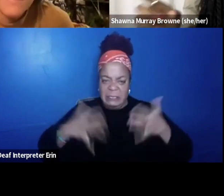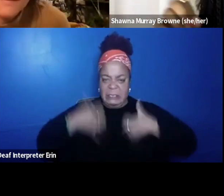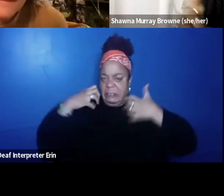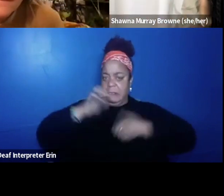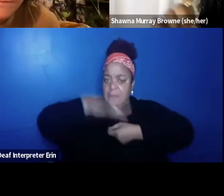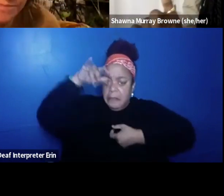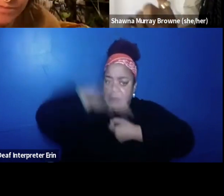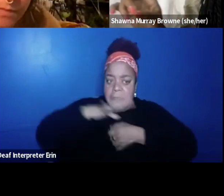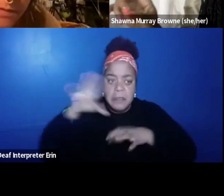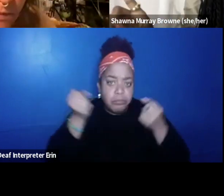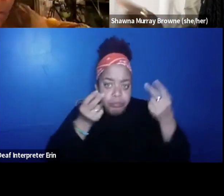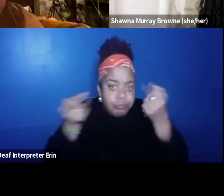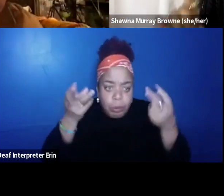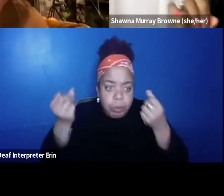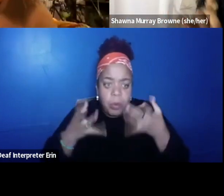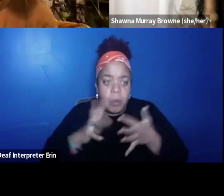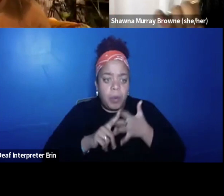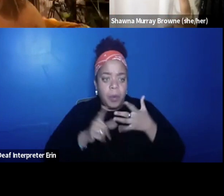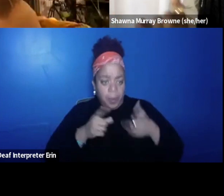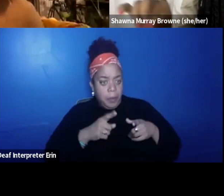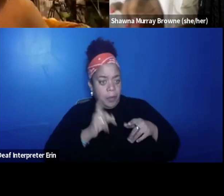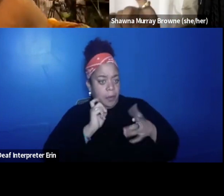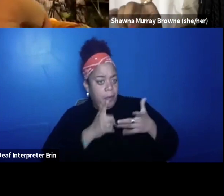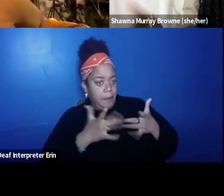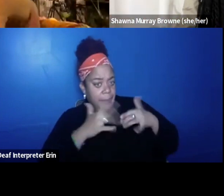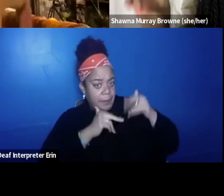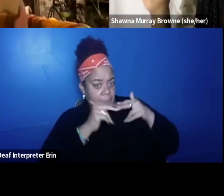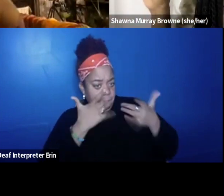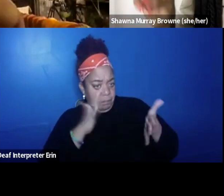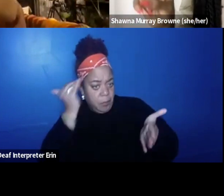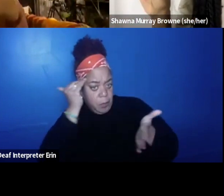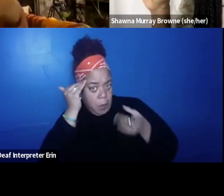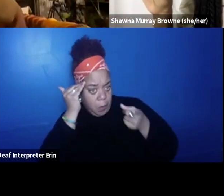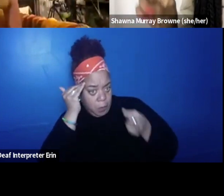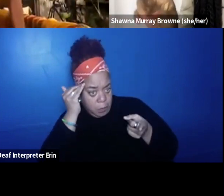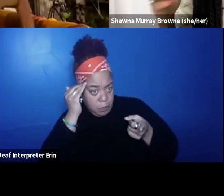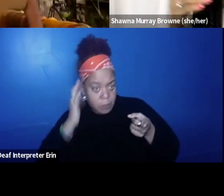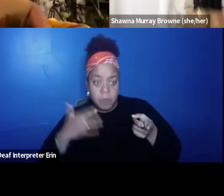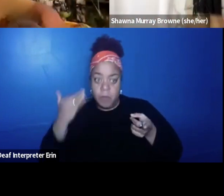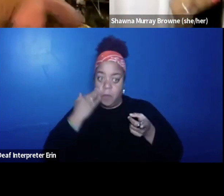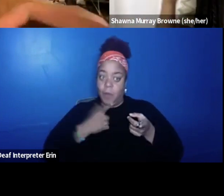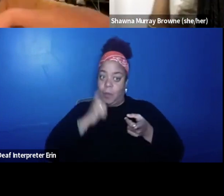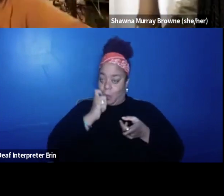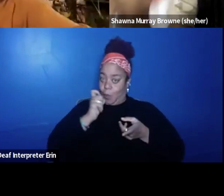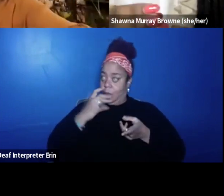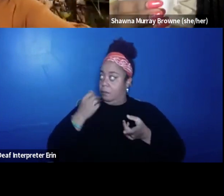there, knows who I am, and knows I am a social worker. I am responsible for doing